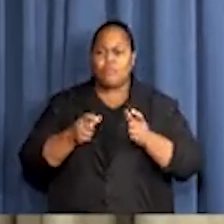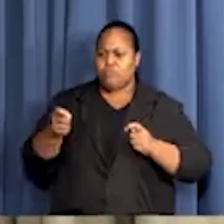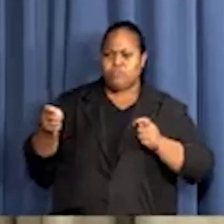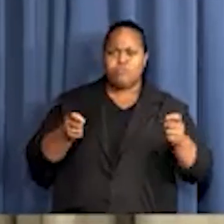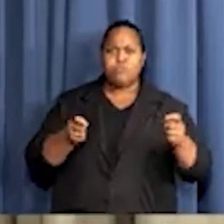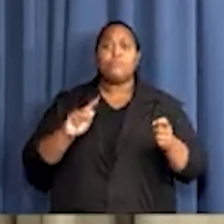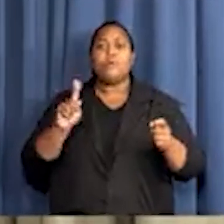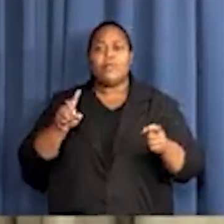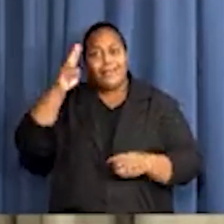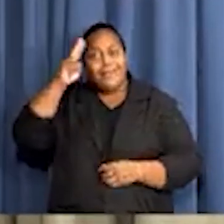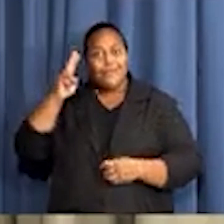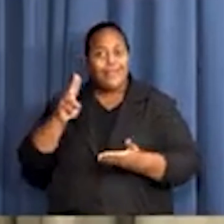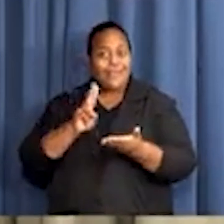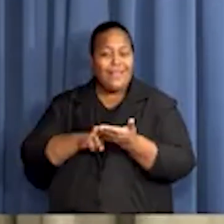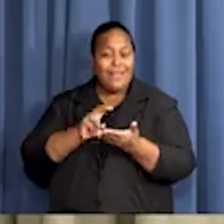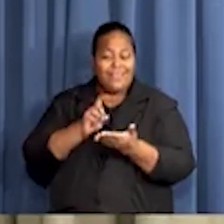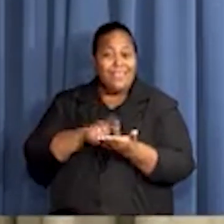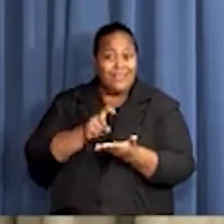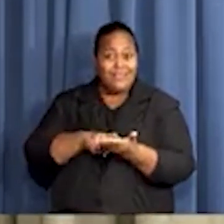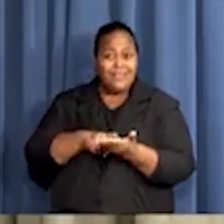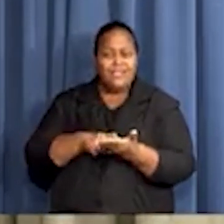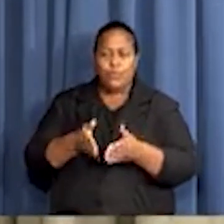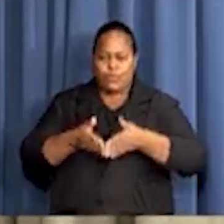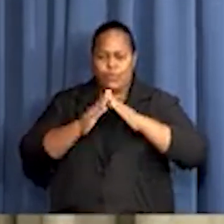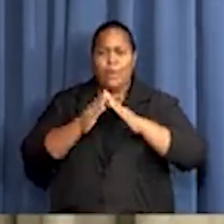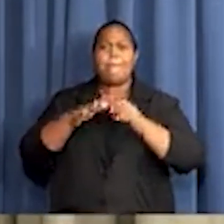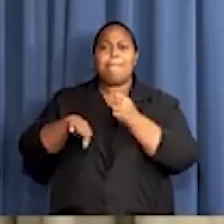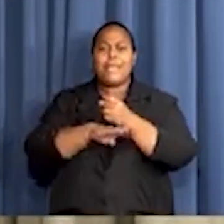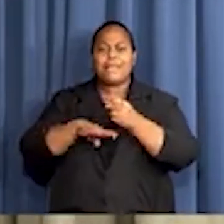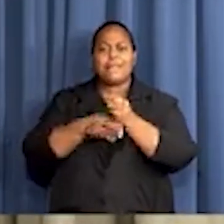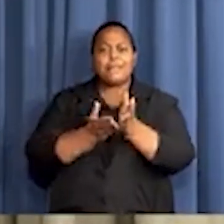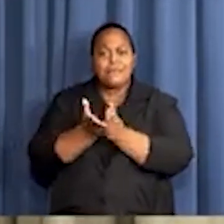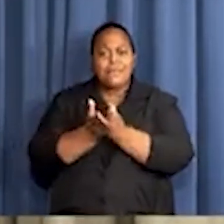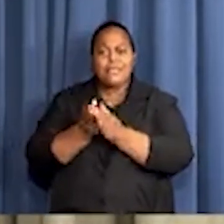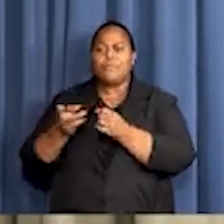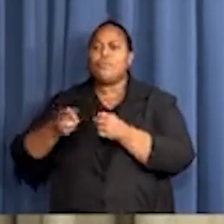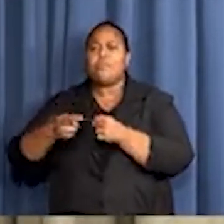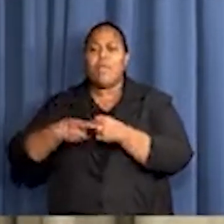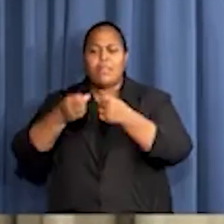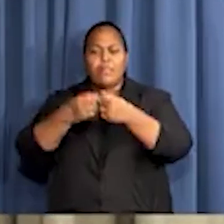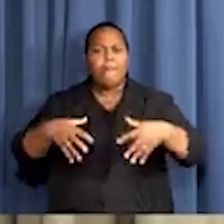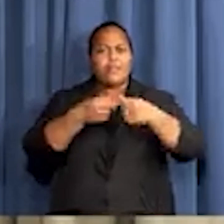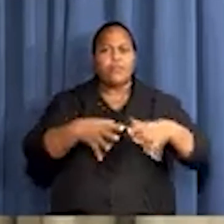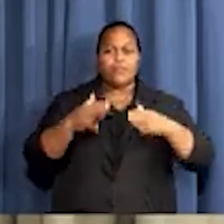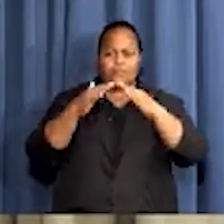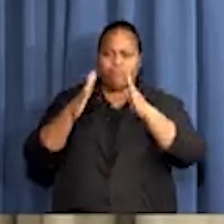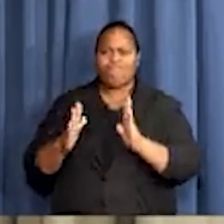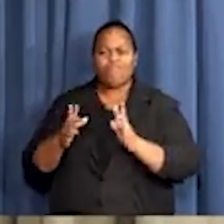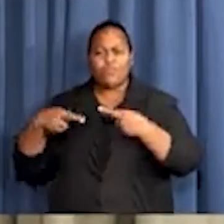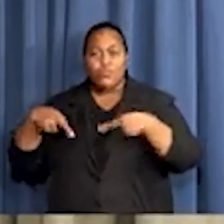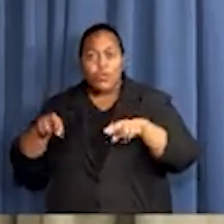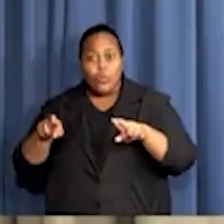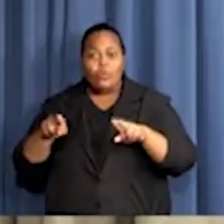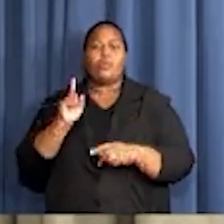debt, restoring basic services, and repairing damaged infrastructure. This will cause